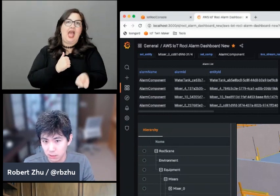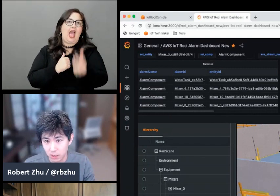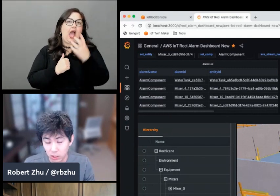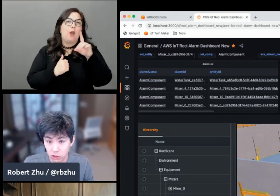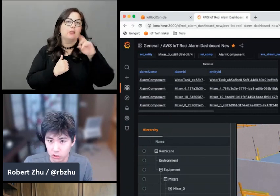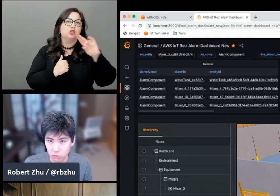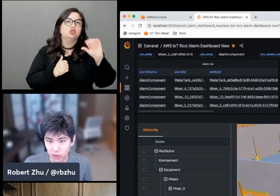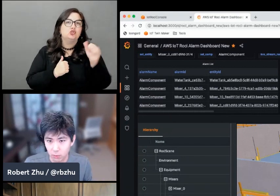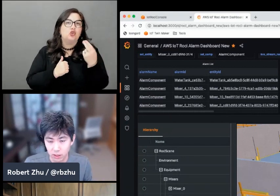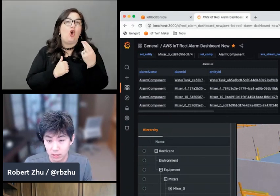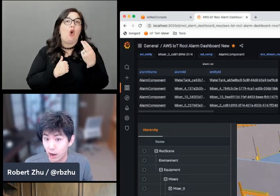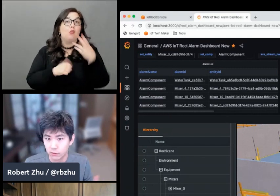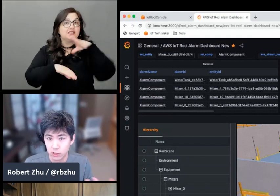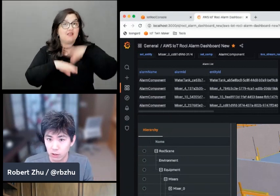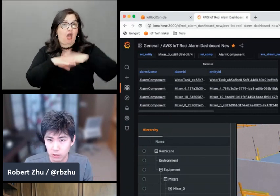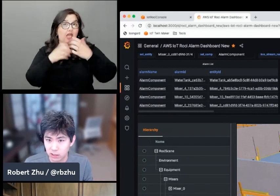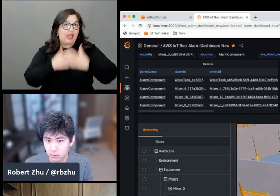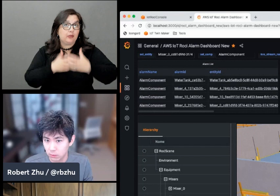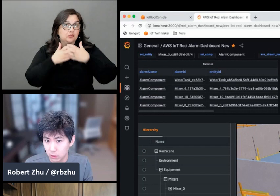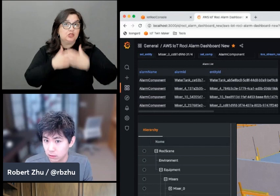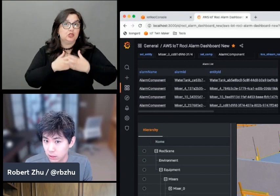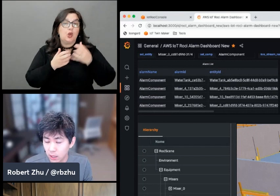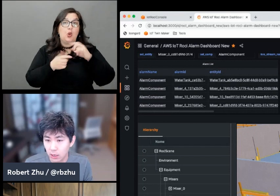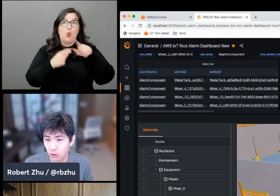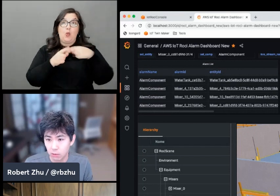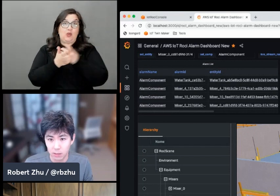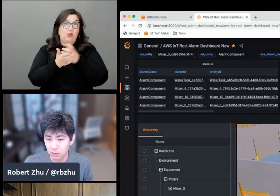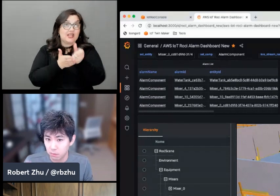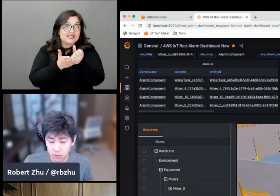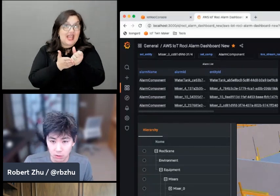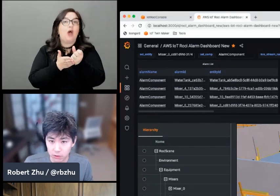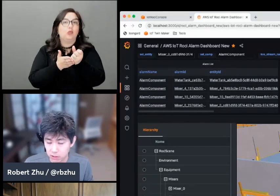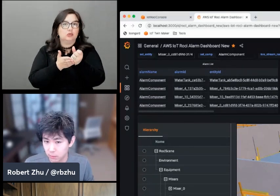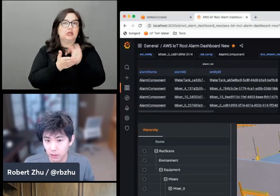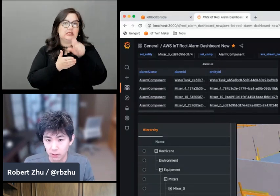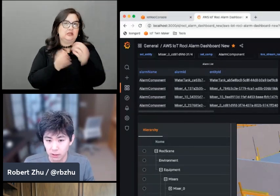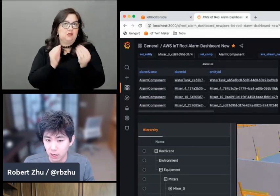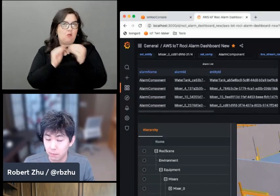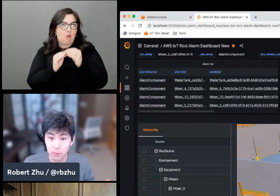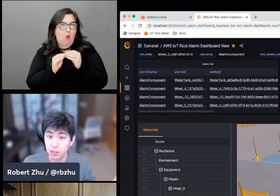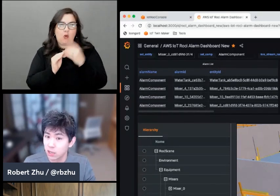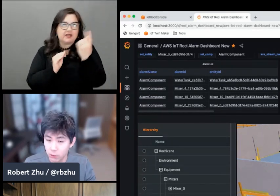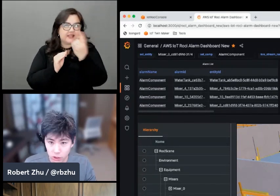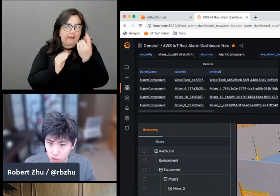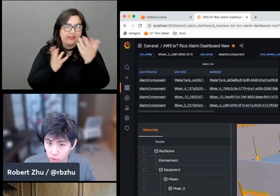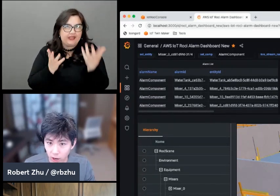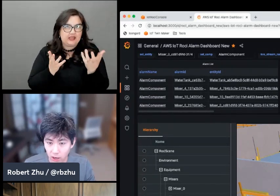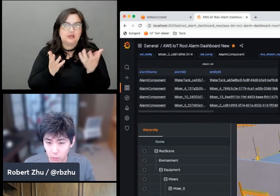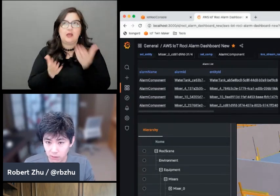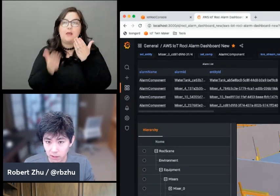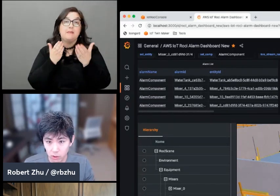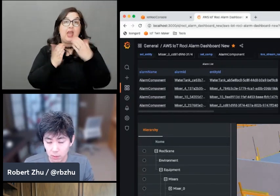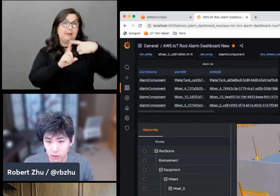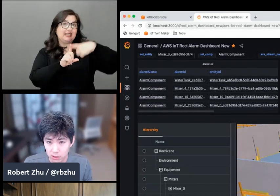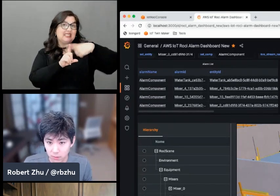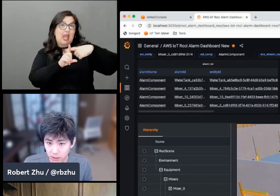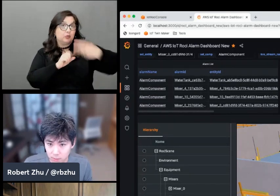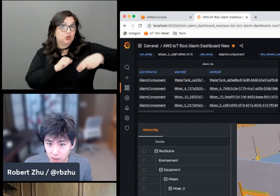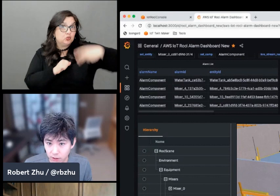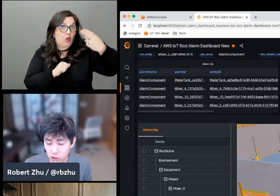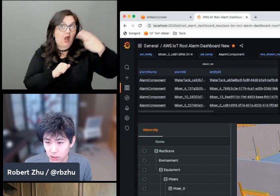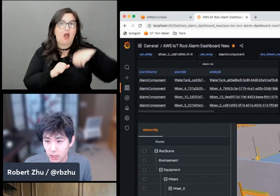machines, right? Maybe it turns red when it's out of dough and needs to be reloaded, or maybe, you know, there's some other, maybe the temperature is too high on one of them, or